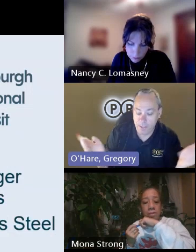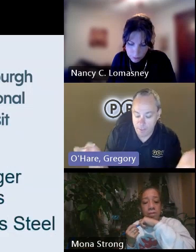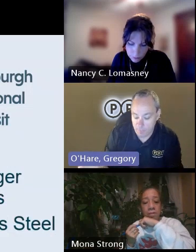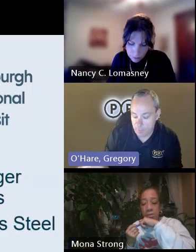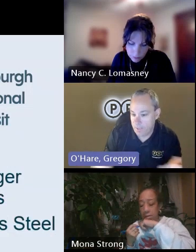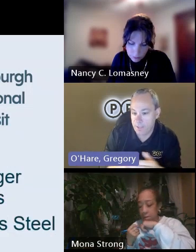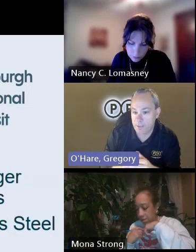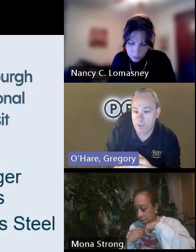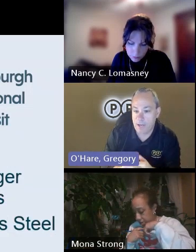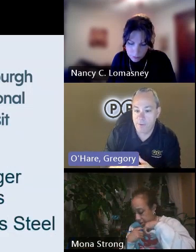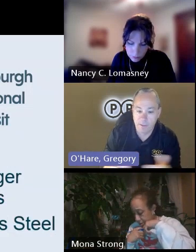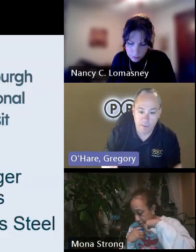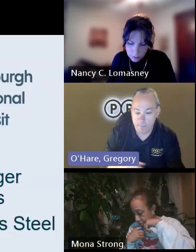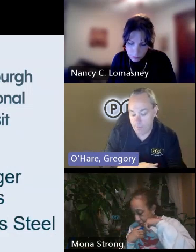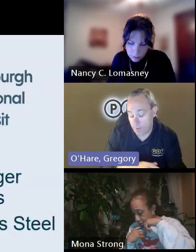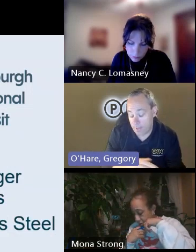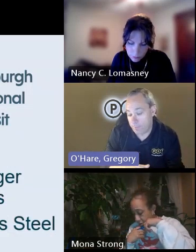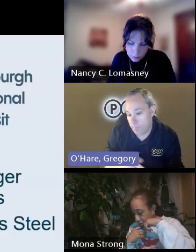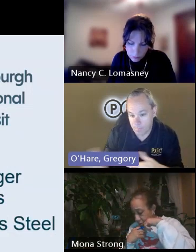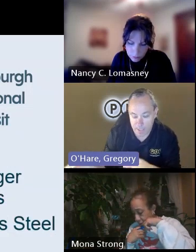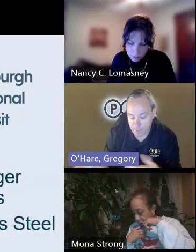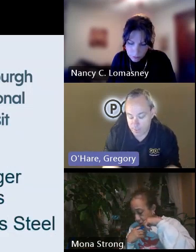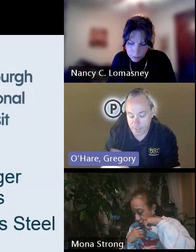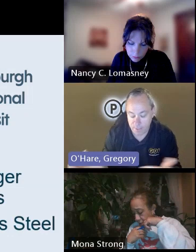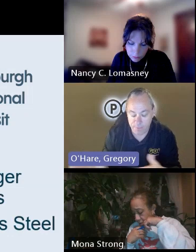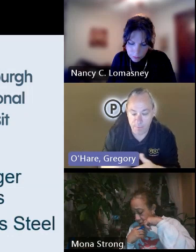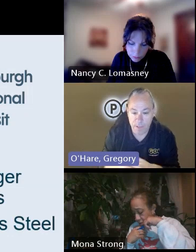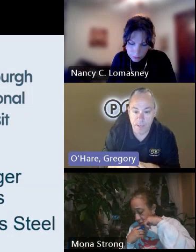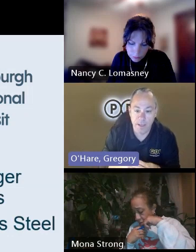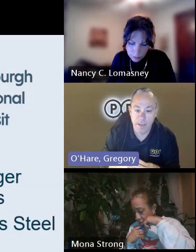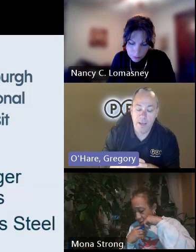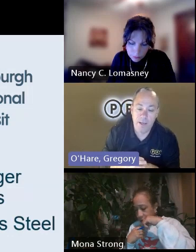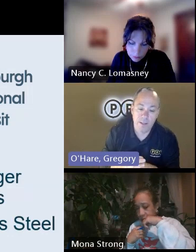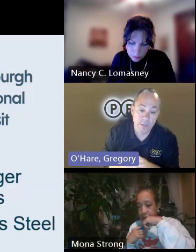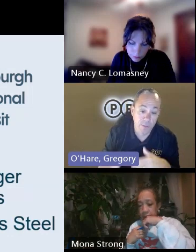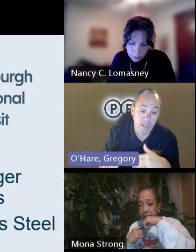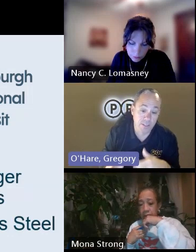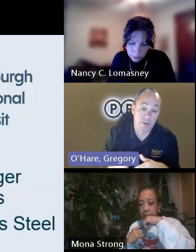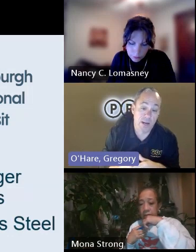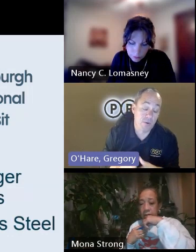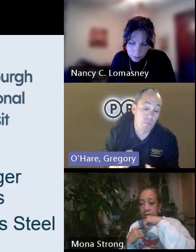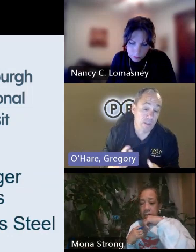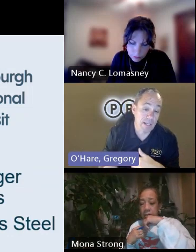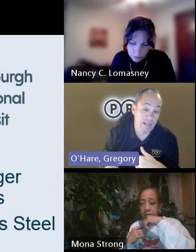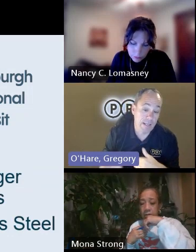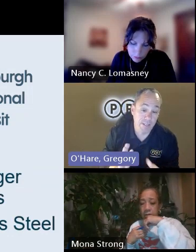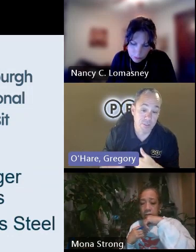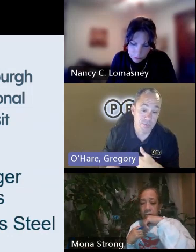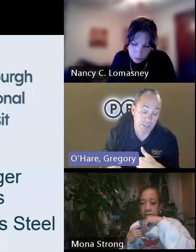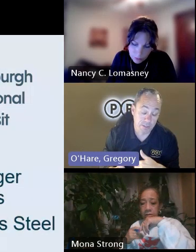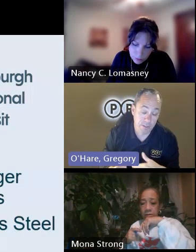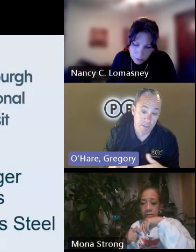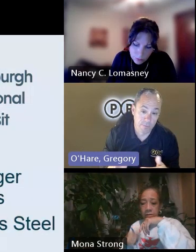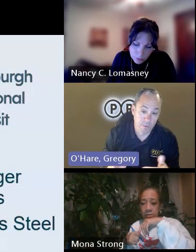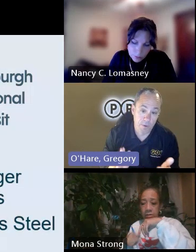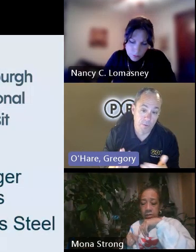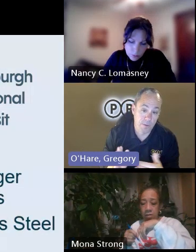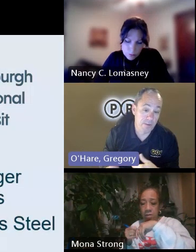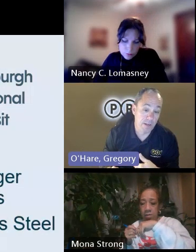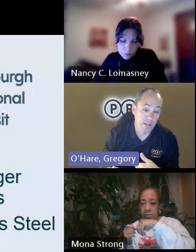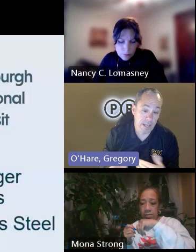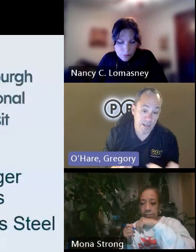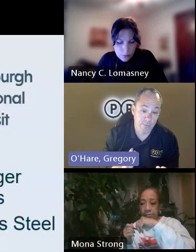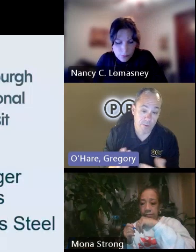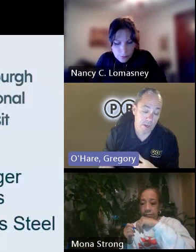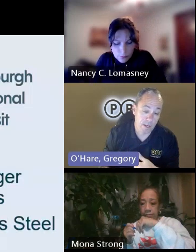street running with vehicular traffic in front of or behind the trains, however it may be. And there'll be 2 lanes of traffic, 1 lane in each direction for both